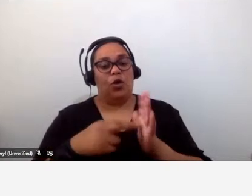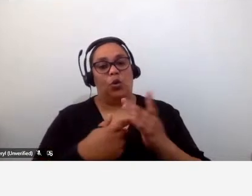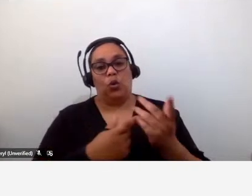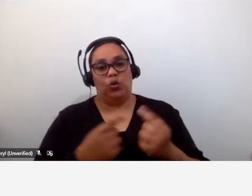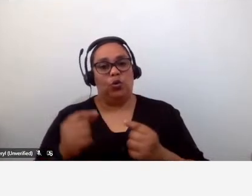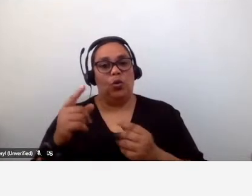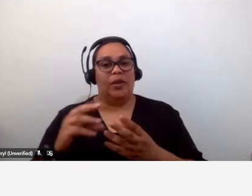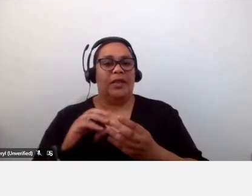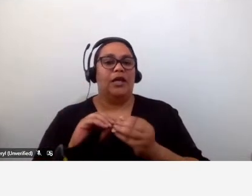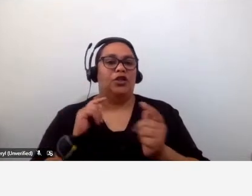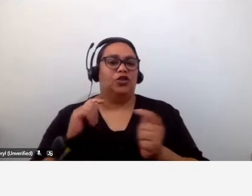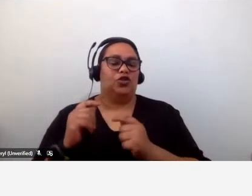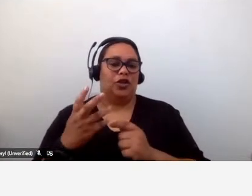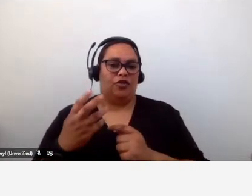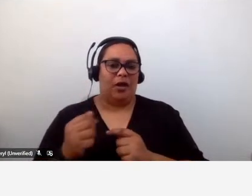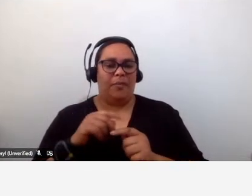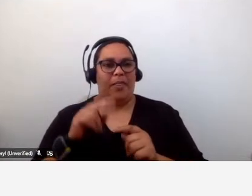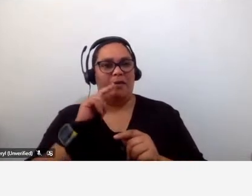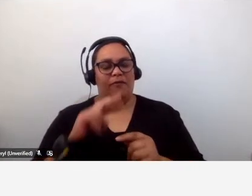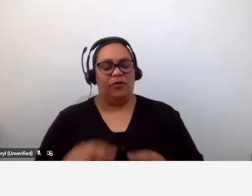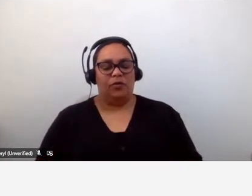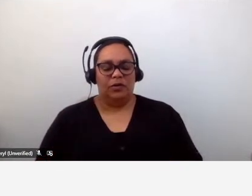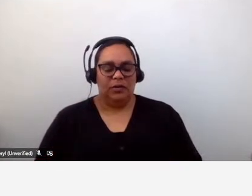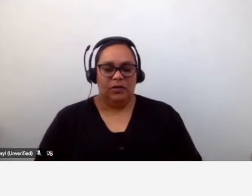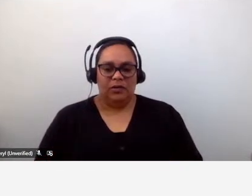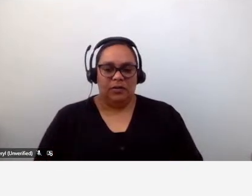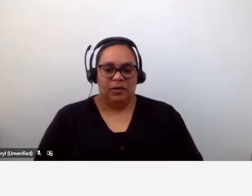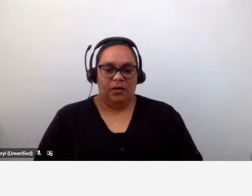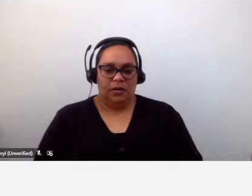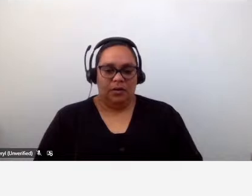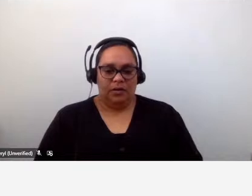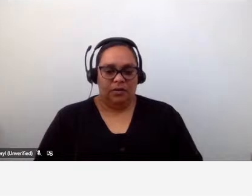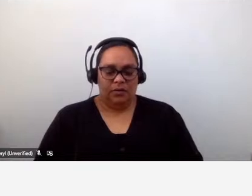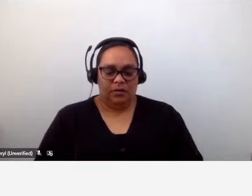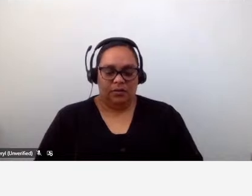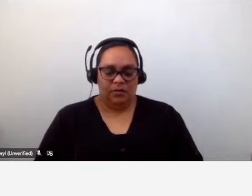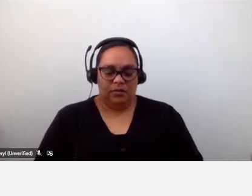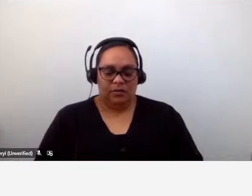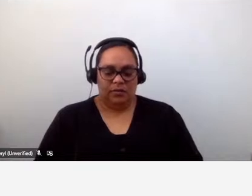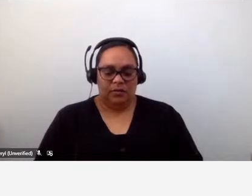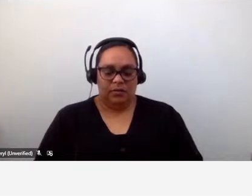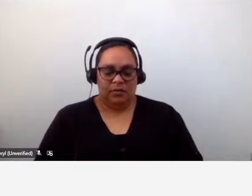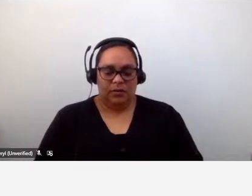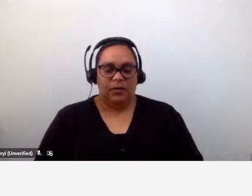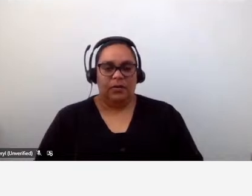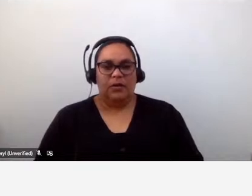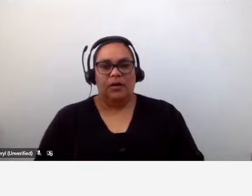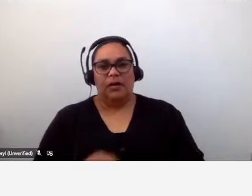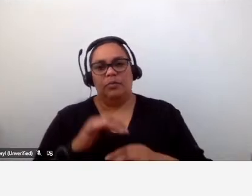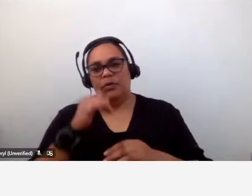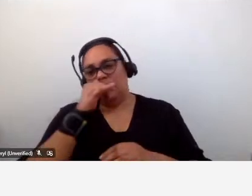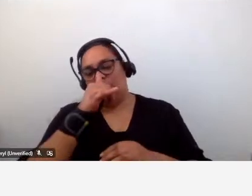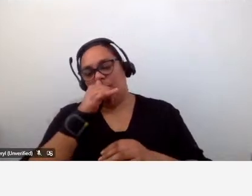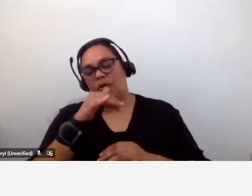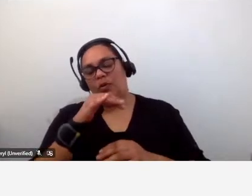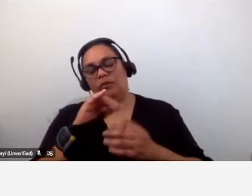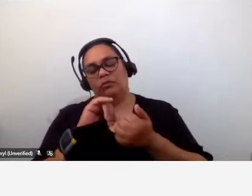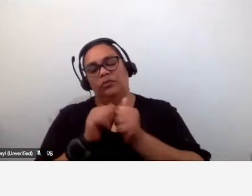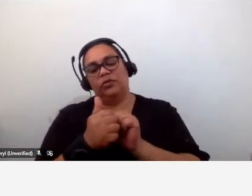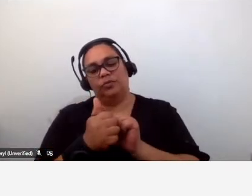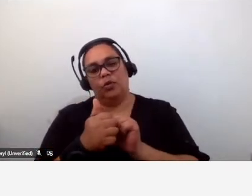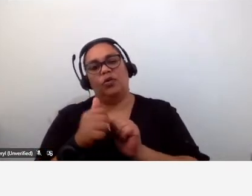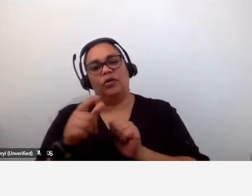make a change. I'm of the view that says that when we have youth that are more occupied in sports, the crime will lessen. I'm